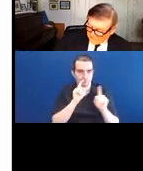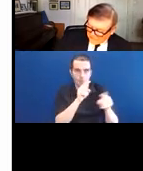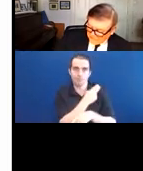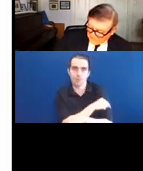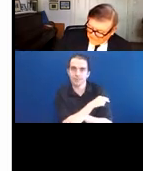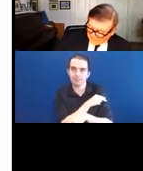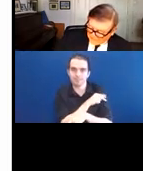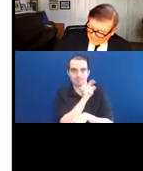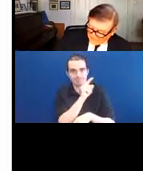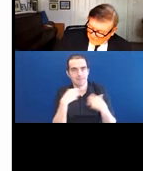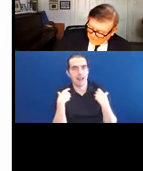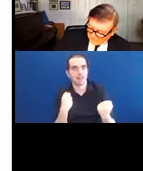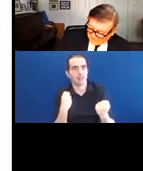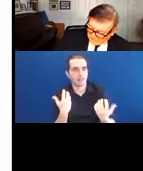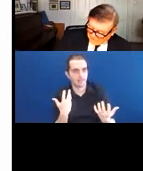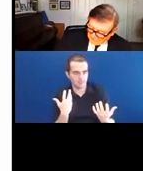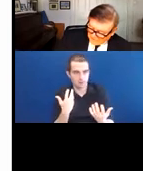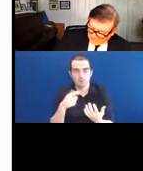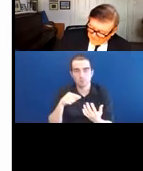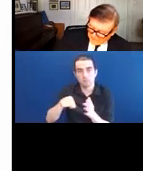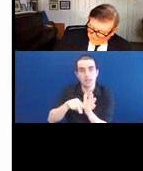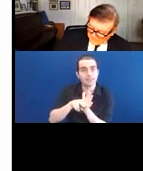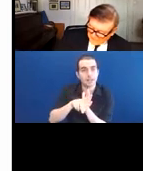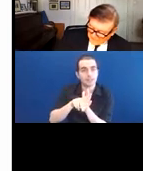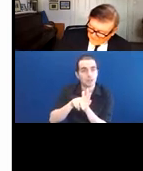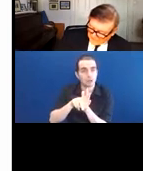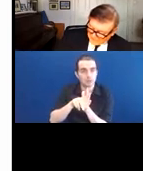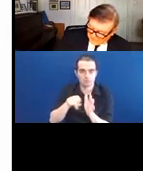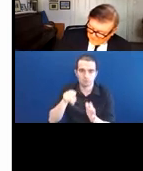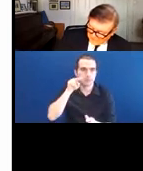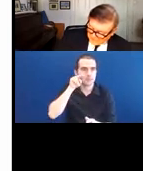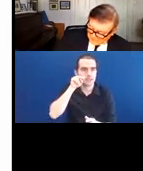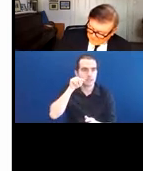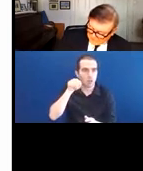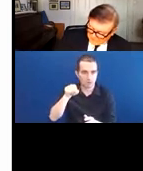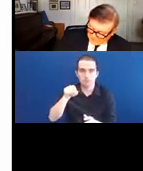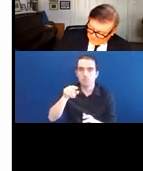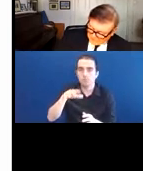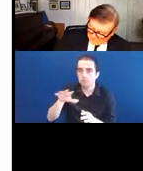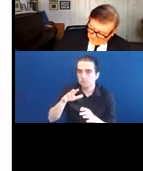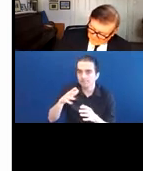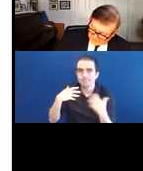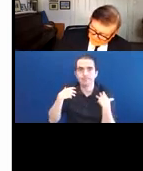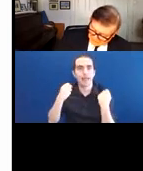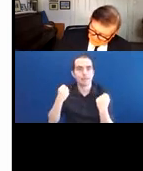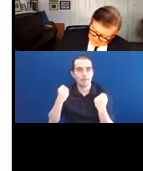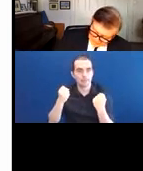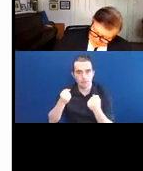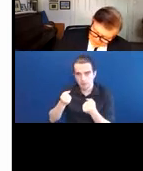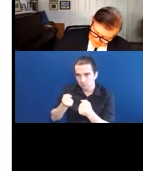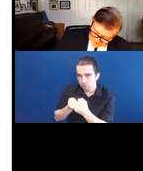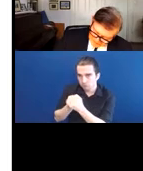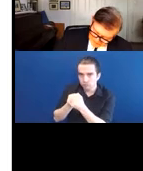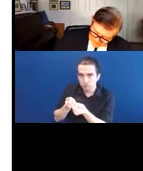trained on how to deal with persons with disabilities and issues that concern them. Physiotherapy should be part of the